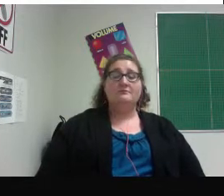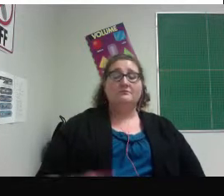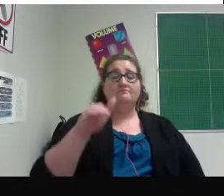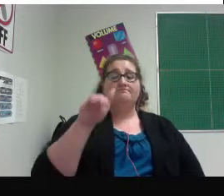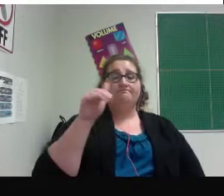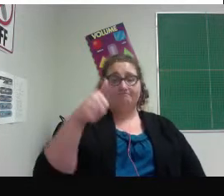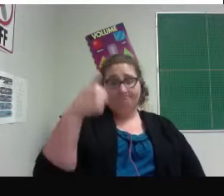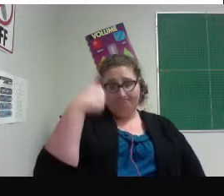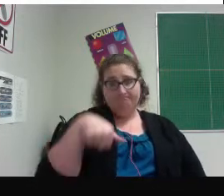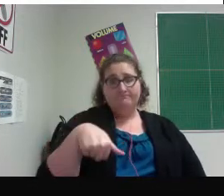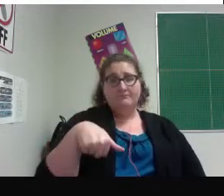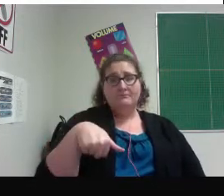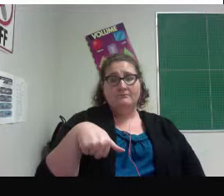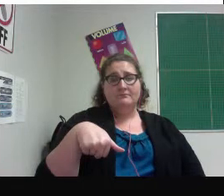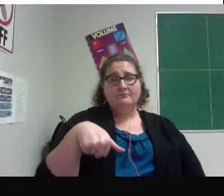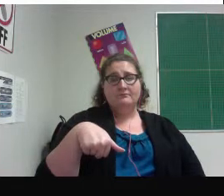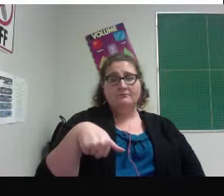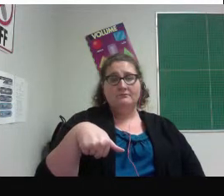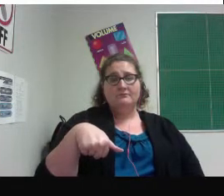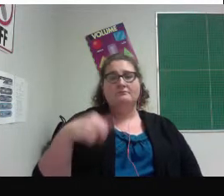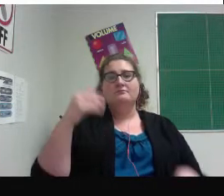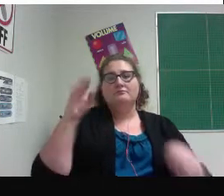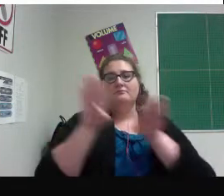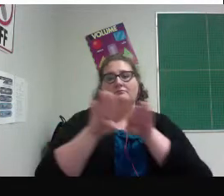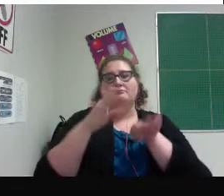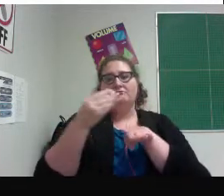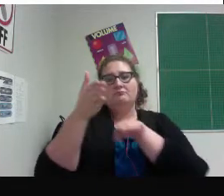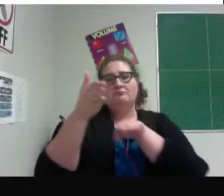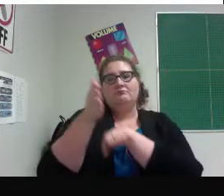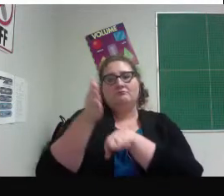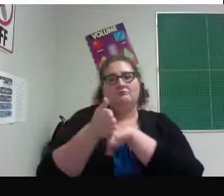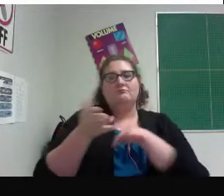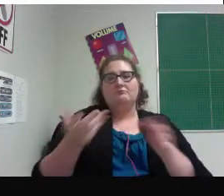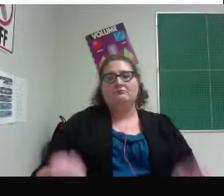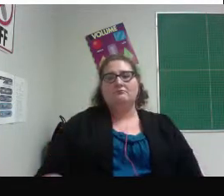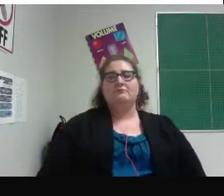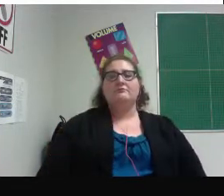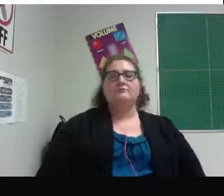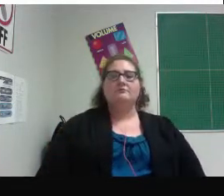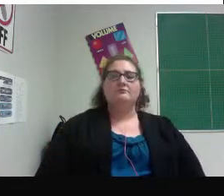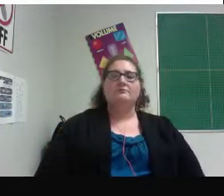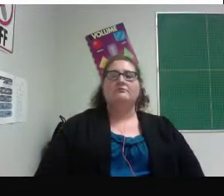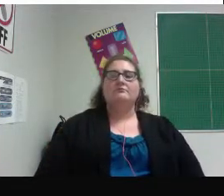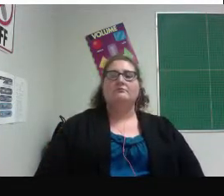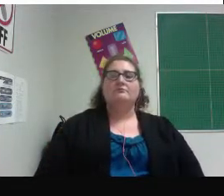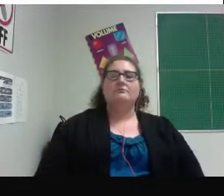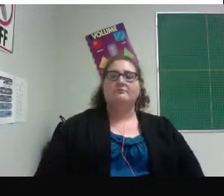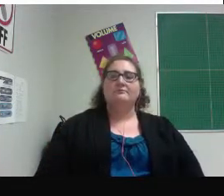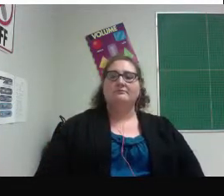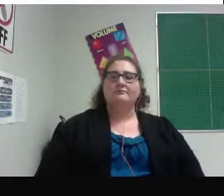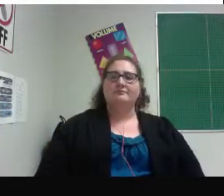And just for your reminder, intersection of the floor and the wall.